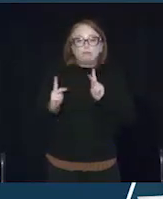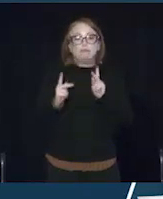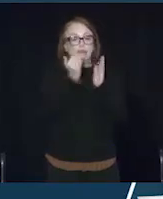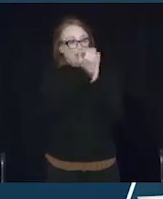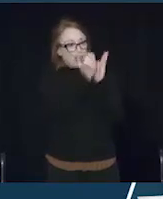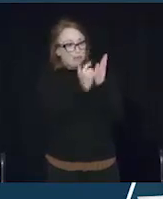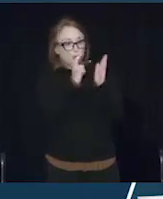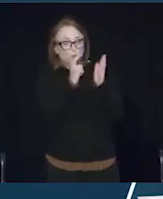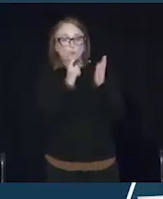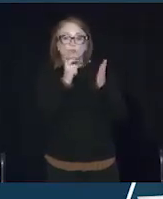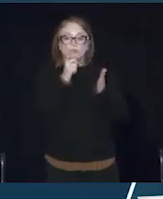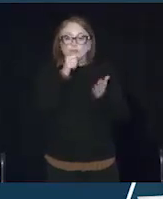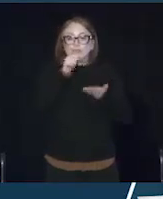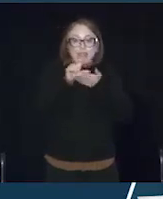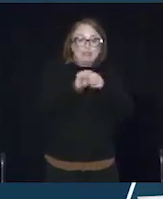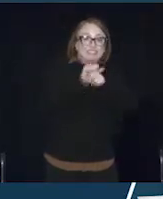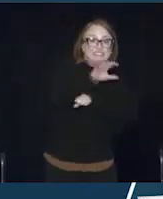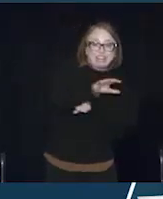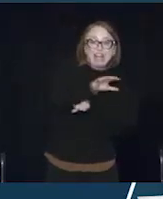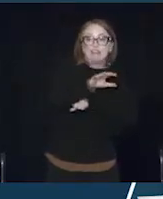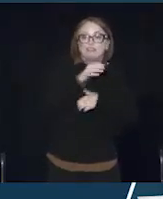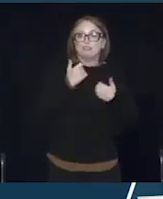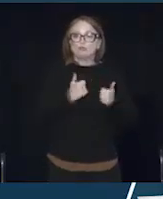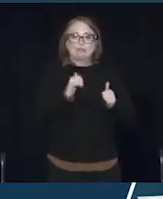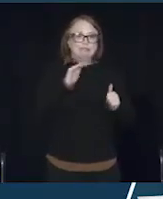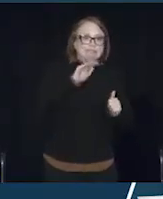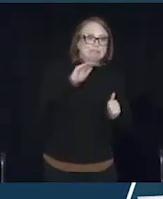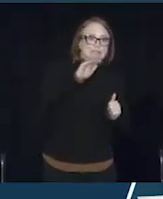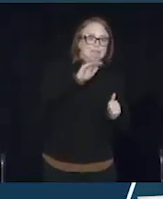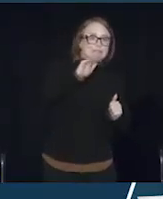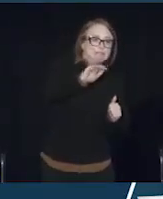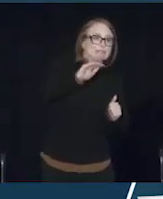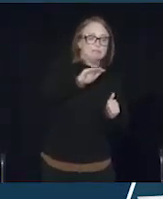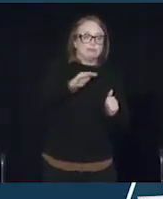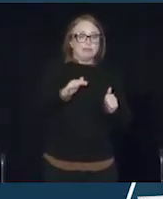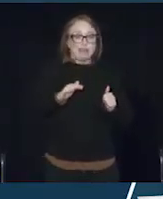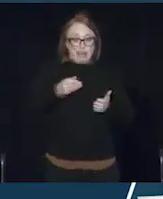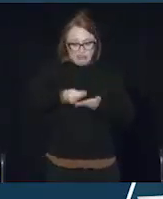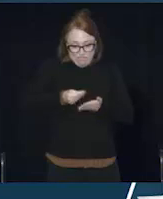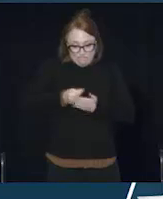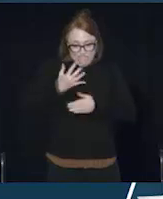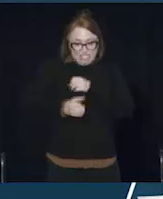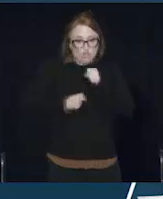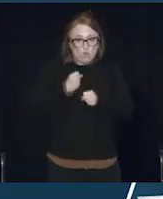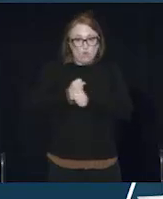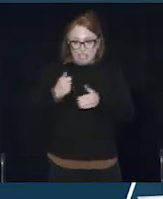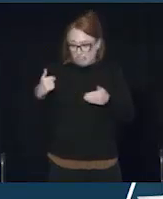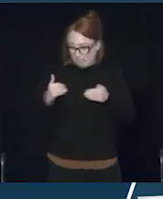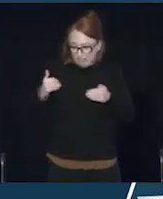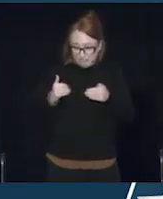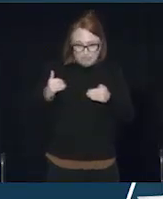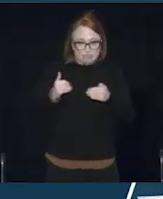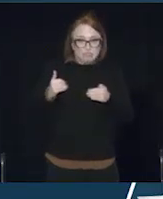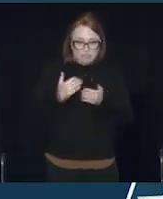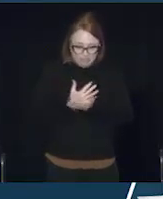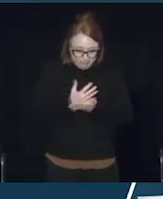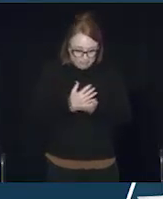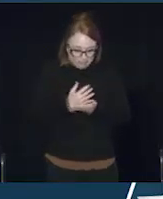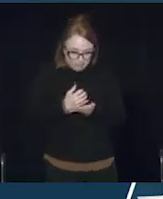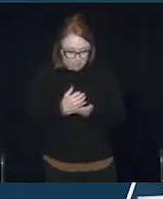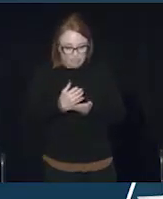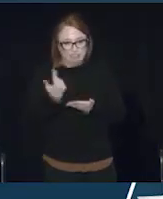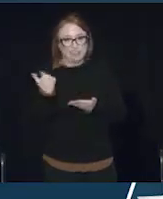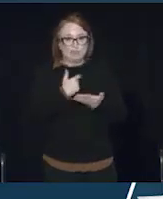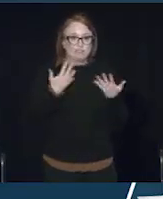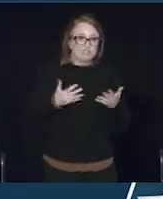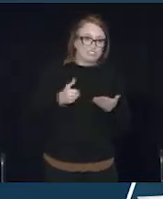those letters, to give them a heads up, hey, you know, the fiscal year is coming to an end, and we did send out these letters. So anyway,